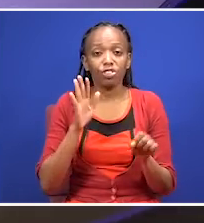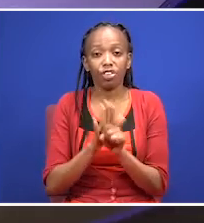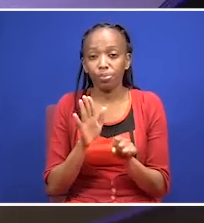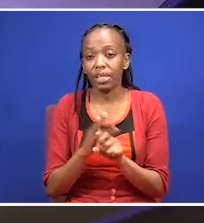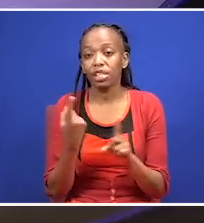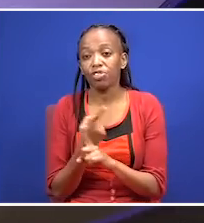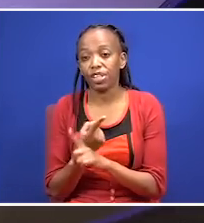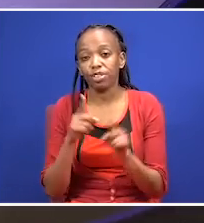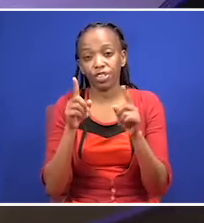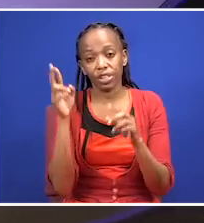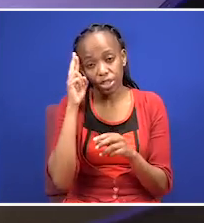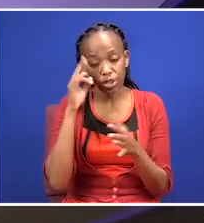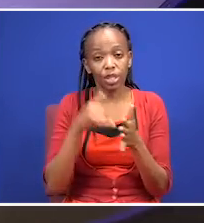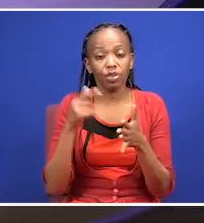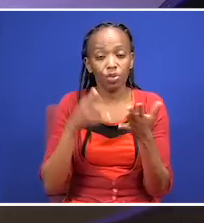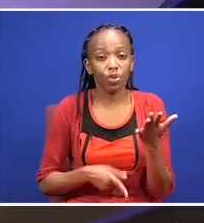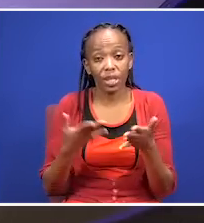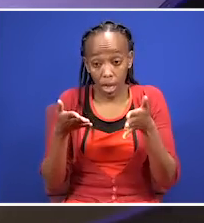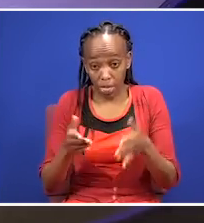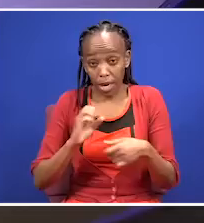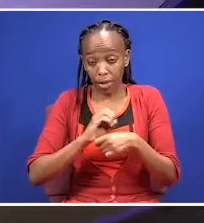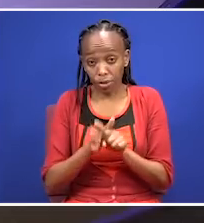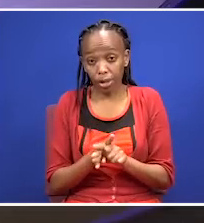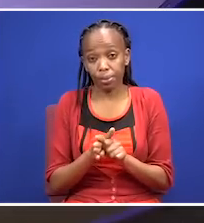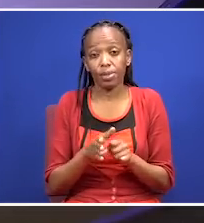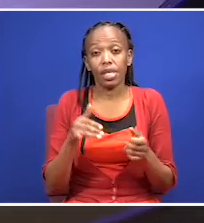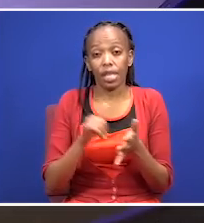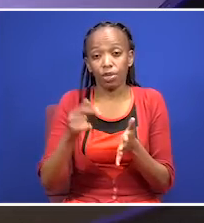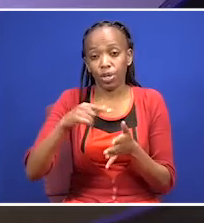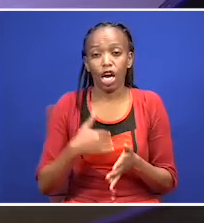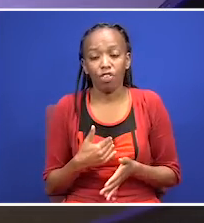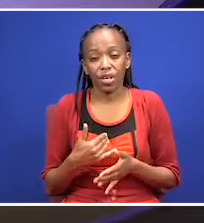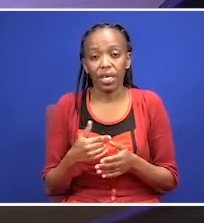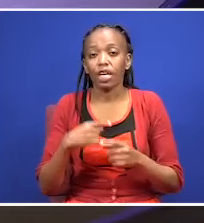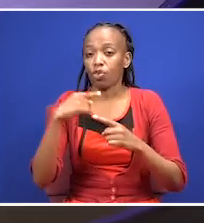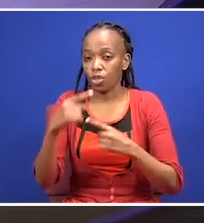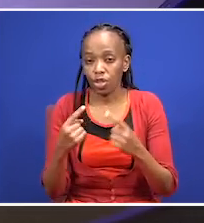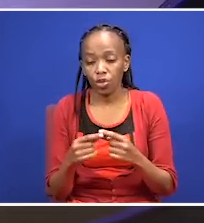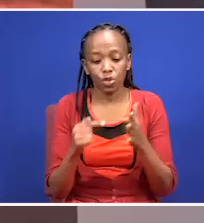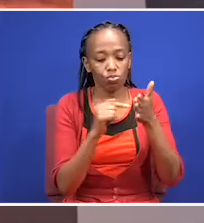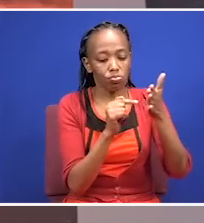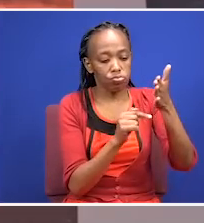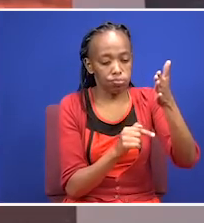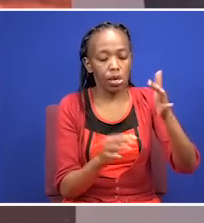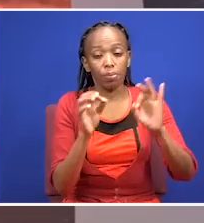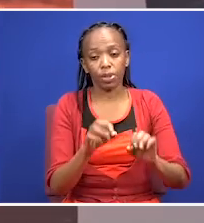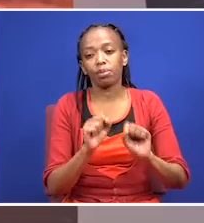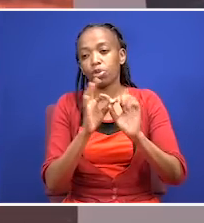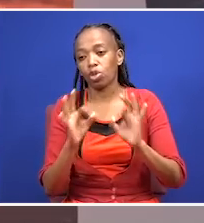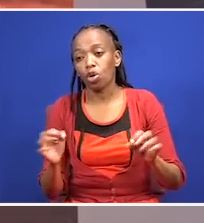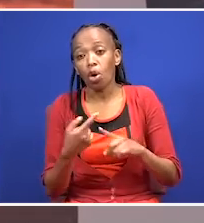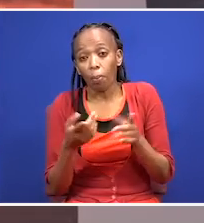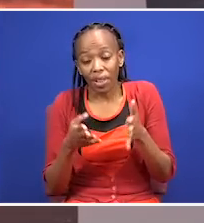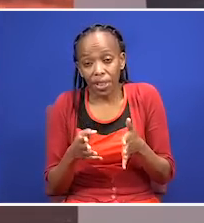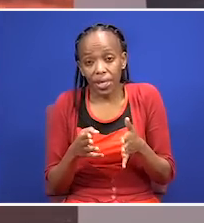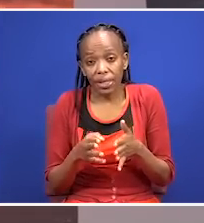reasons and it includes the current pandemic that we have and so on and so forth the list can be long but